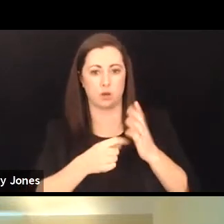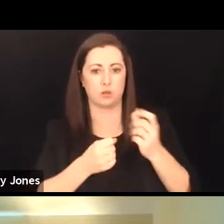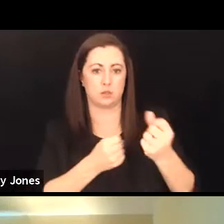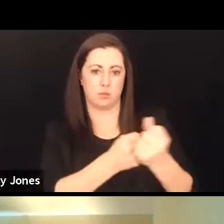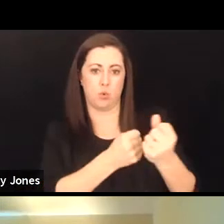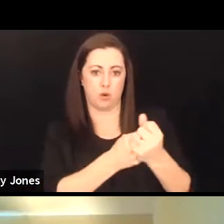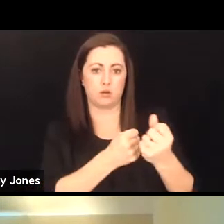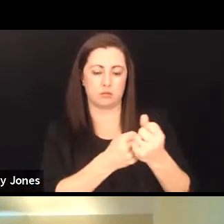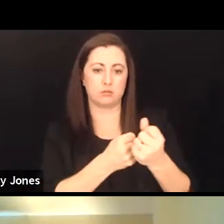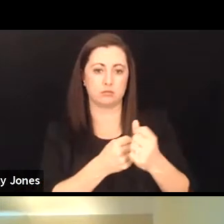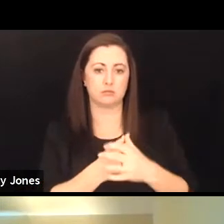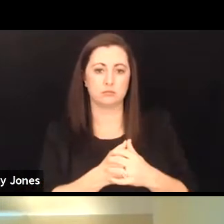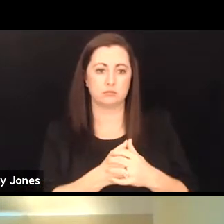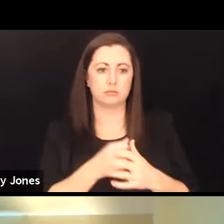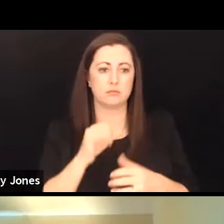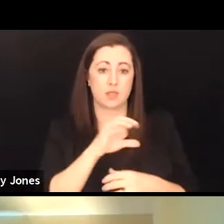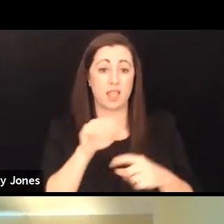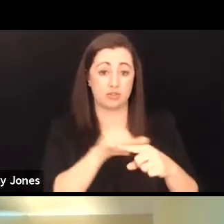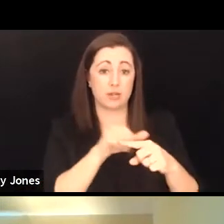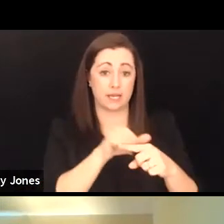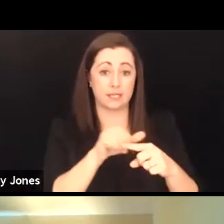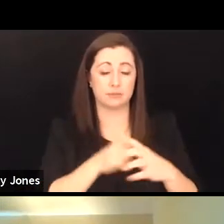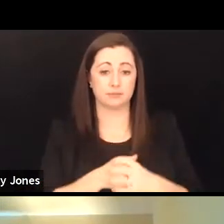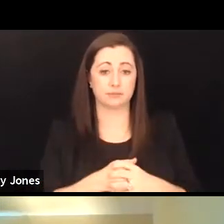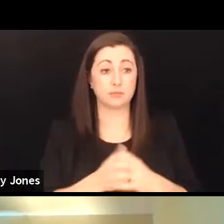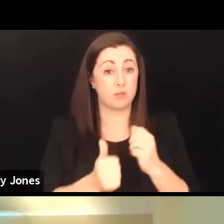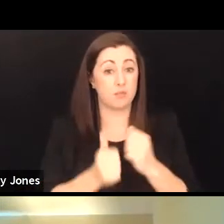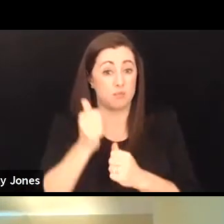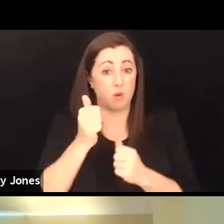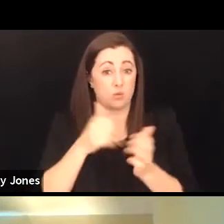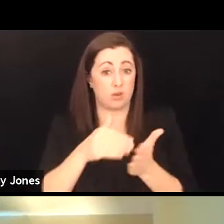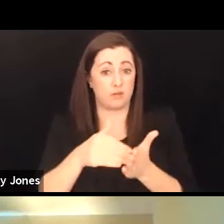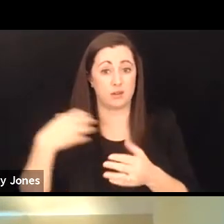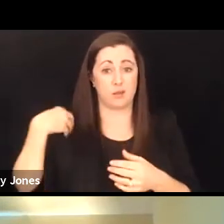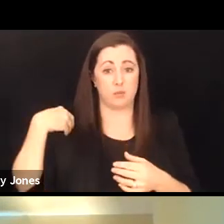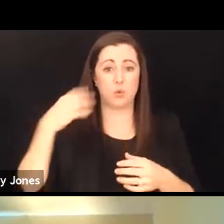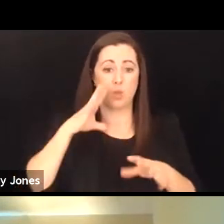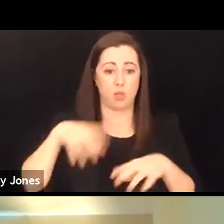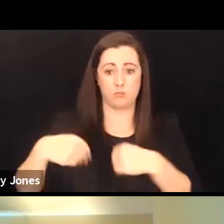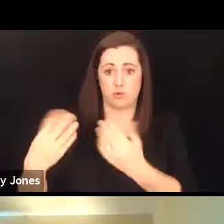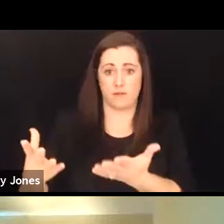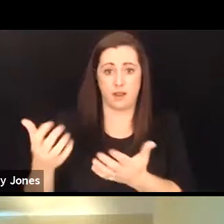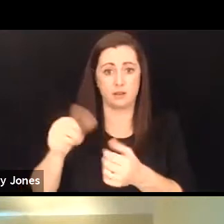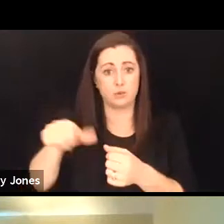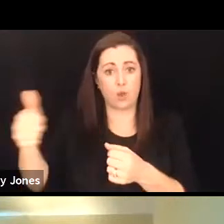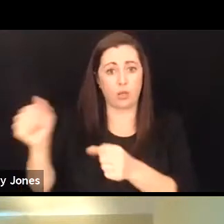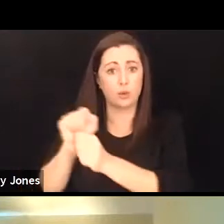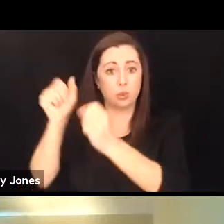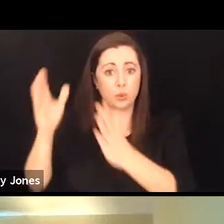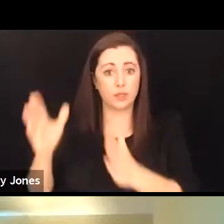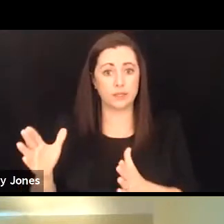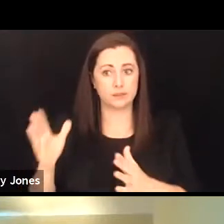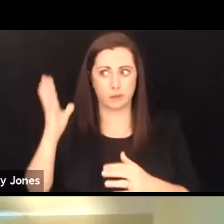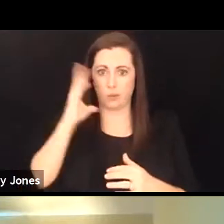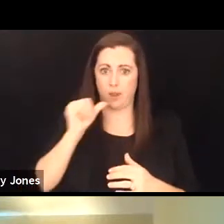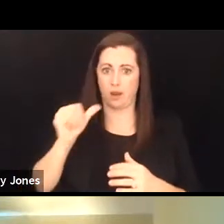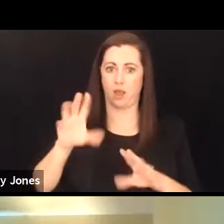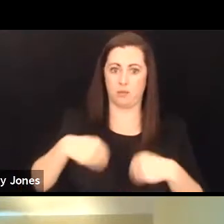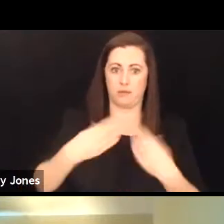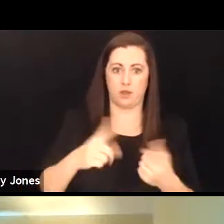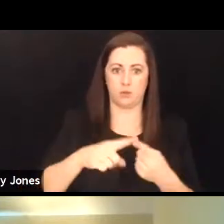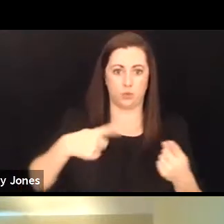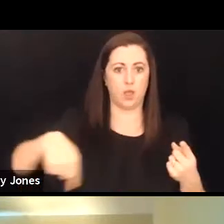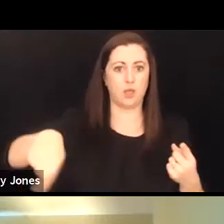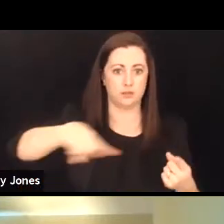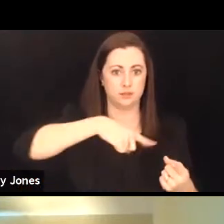training, like, provide, and most time employers provide that just to other employees. So why not to us? You know? So,